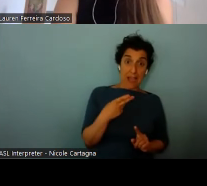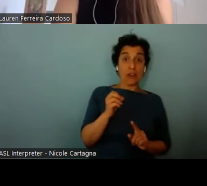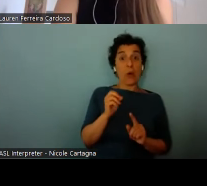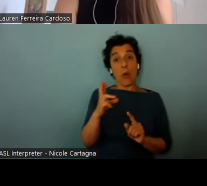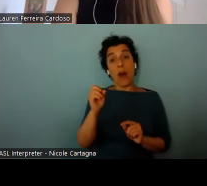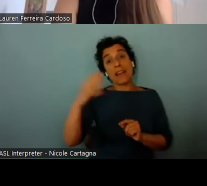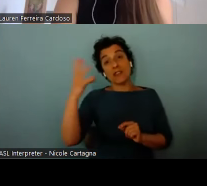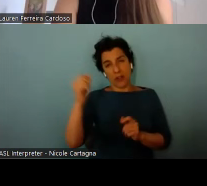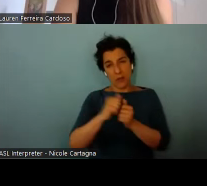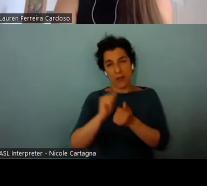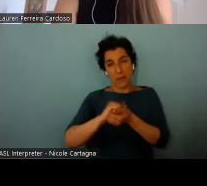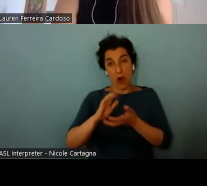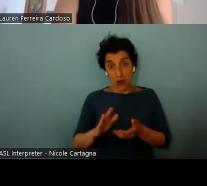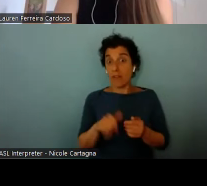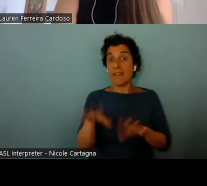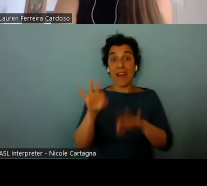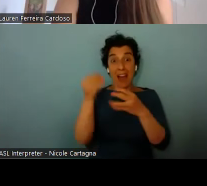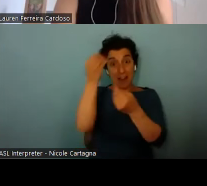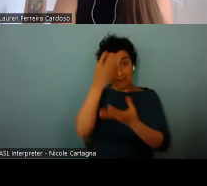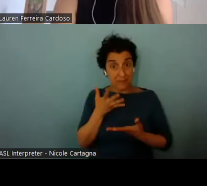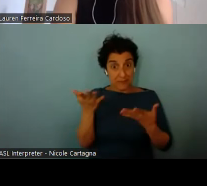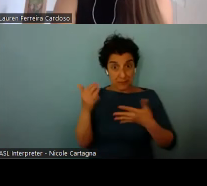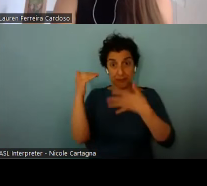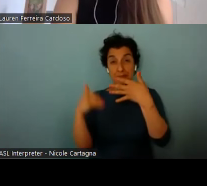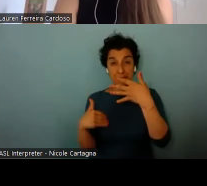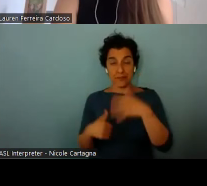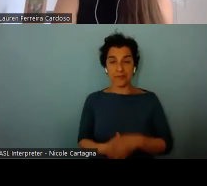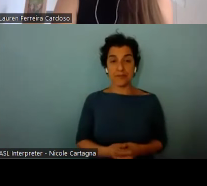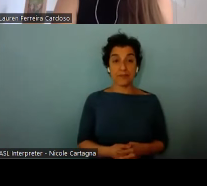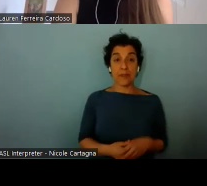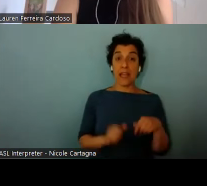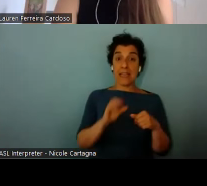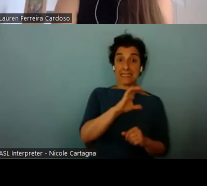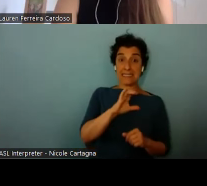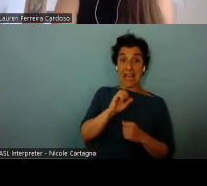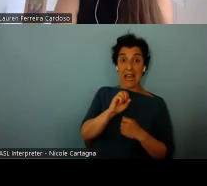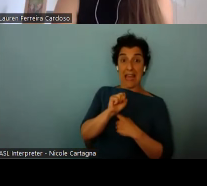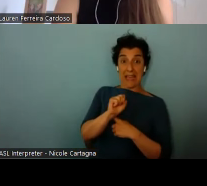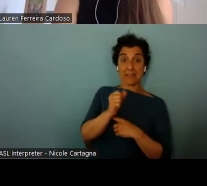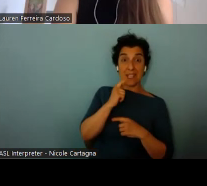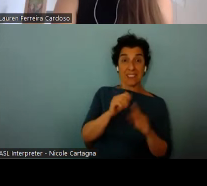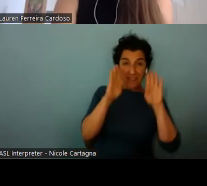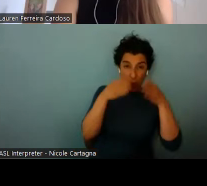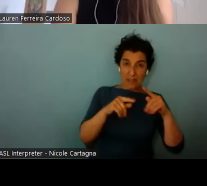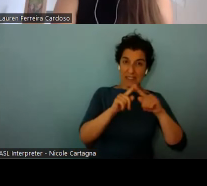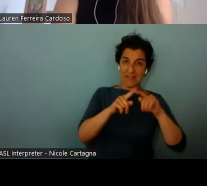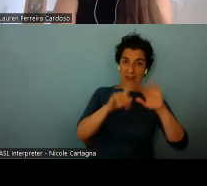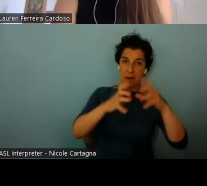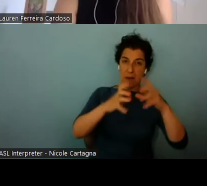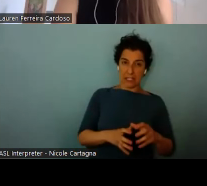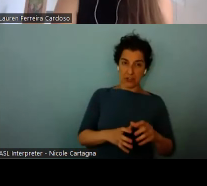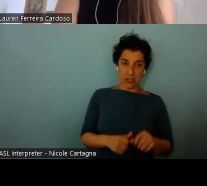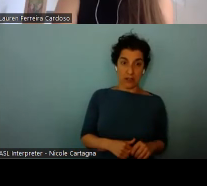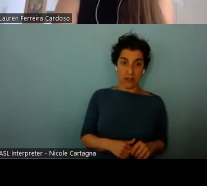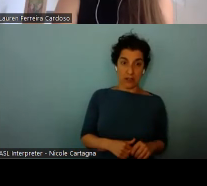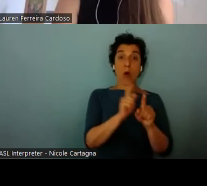And these were some of the things that we found. So because CCIS was population focused, and we